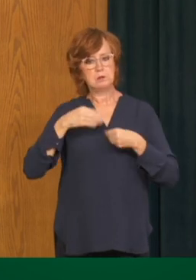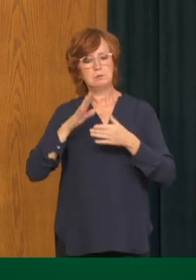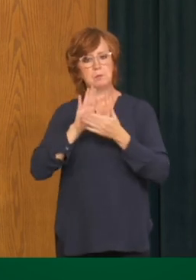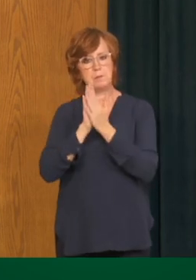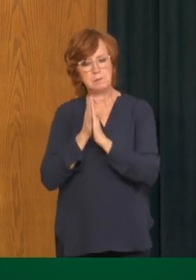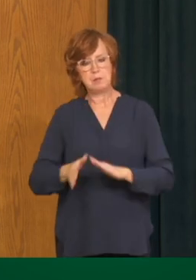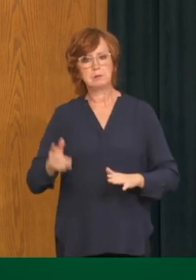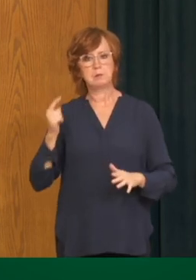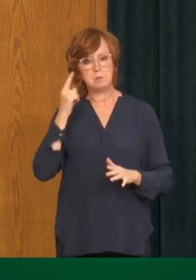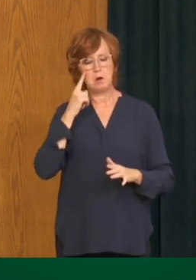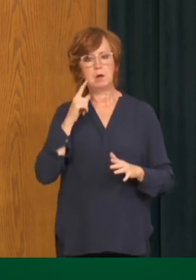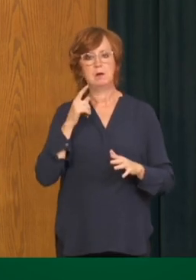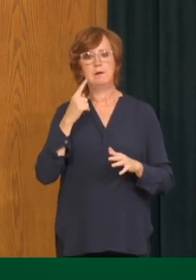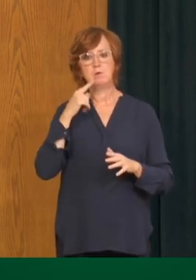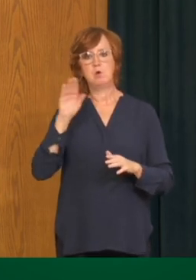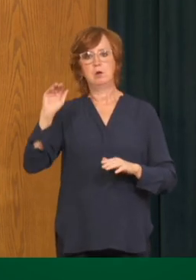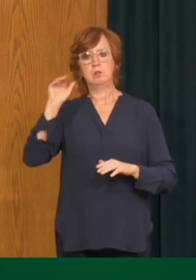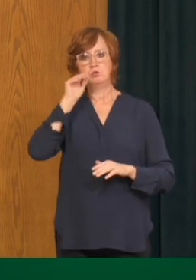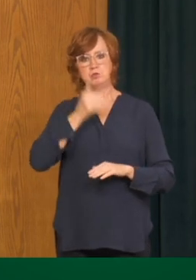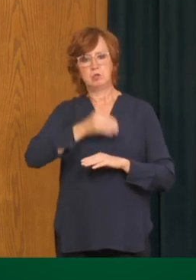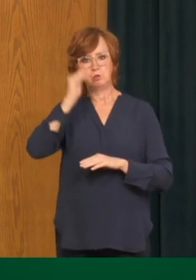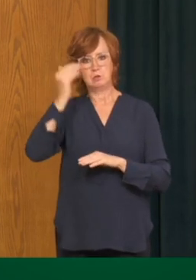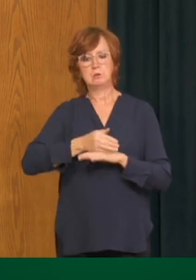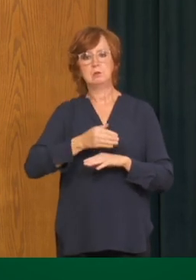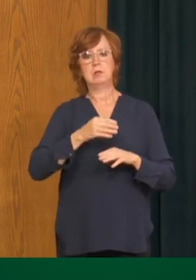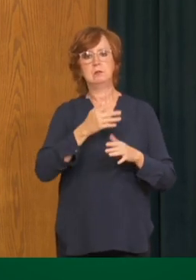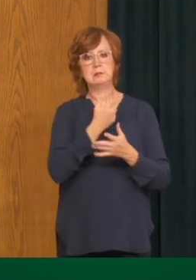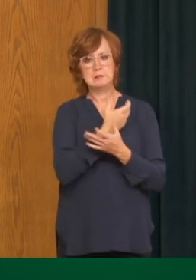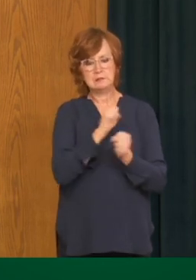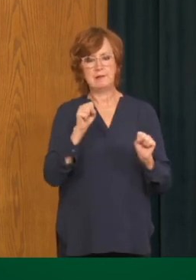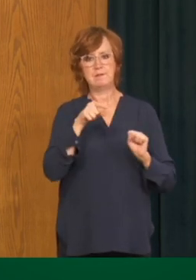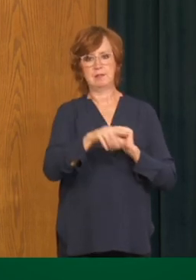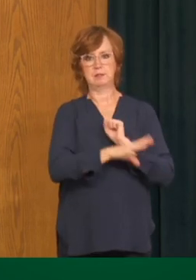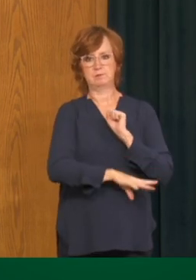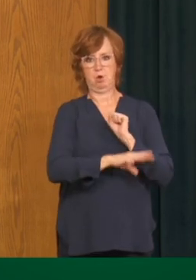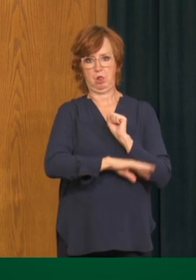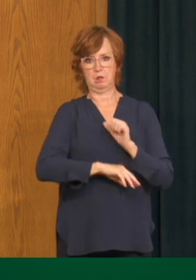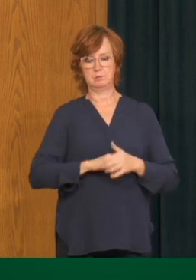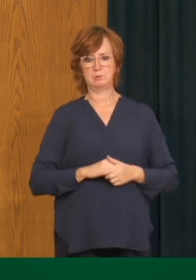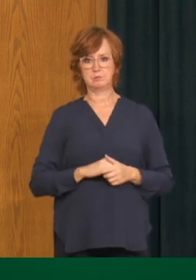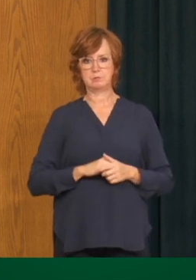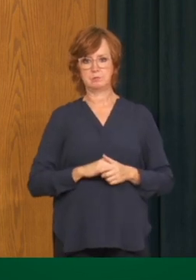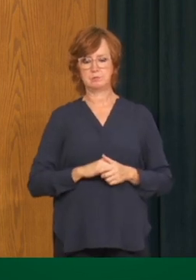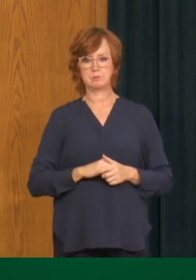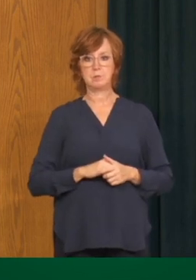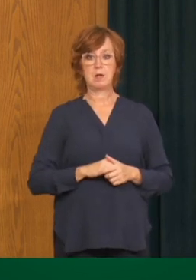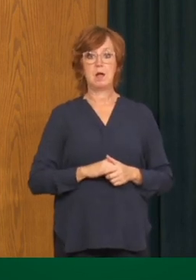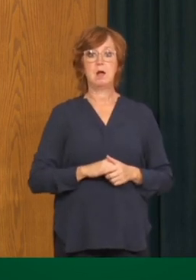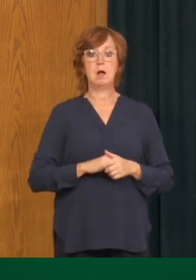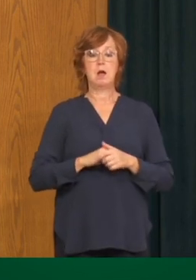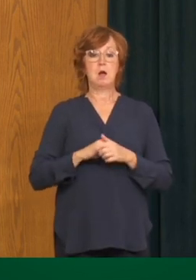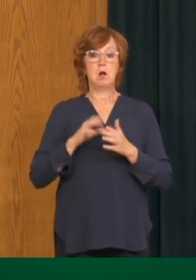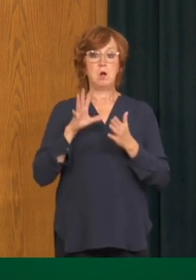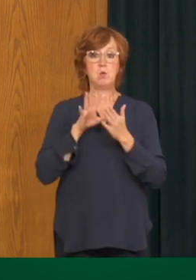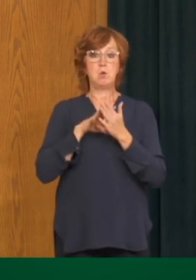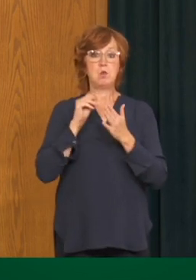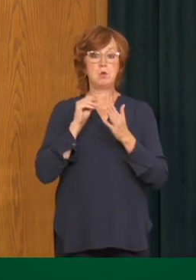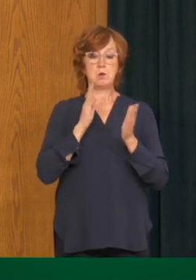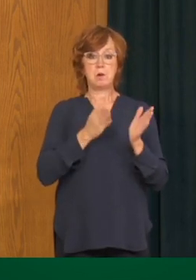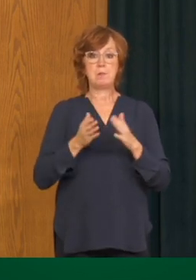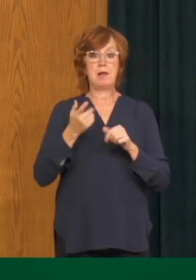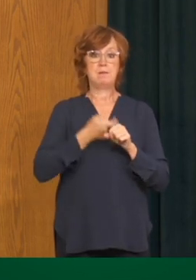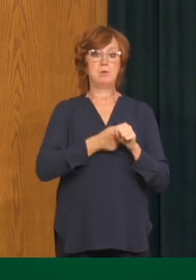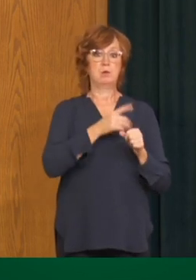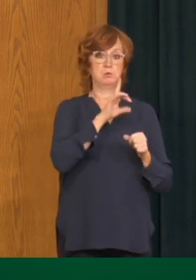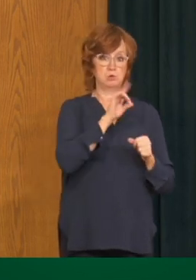return to the classroom this fall. We have come about that through mixing the very best medical health advice that we have with Dr. Shahab, and